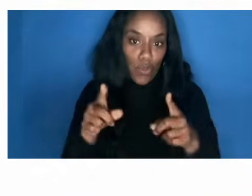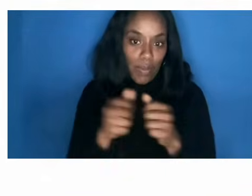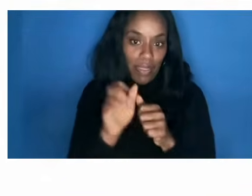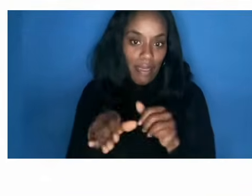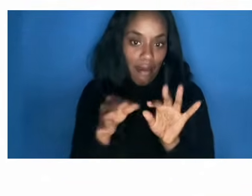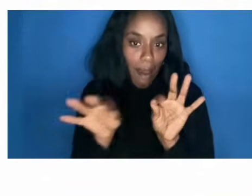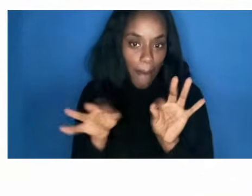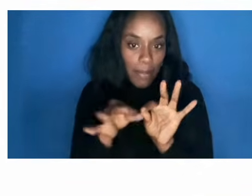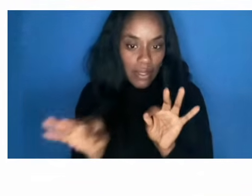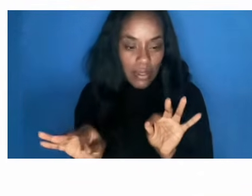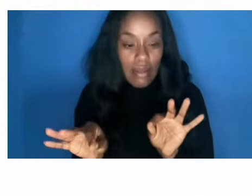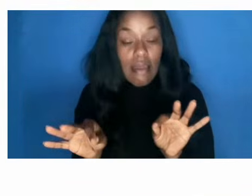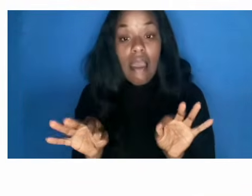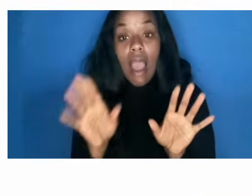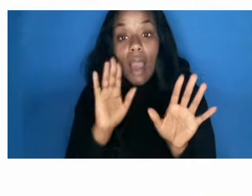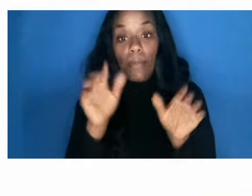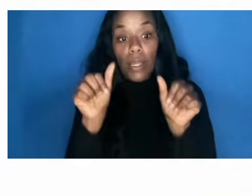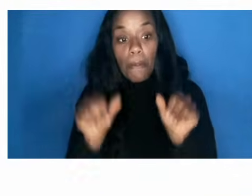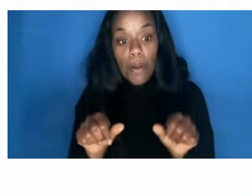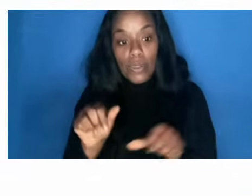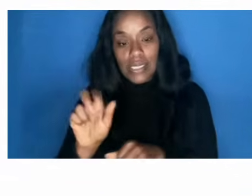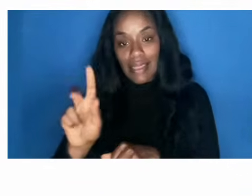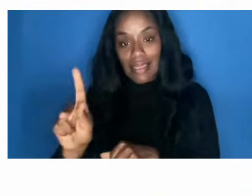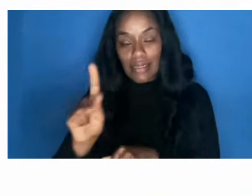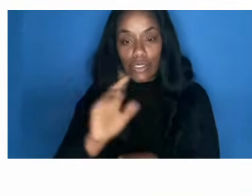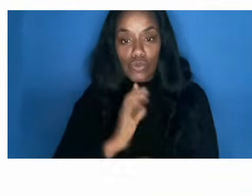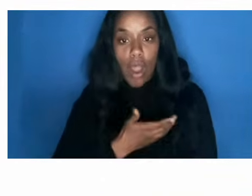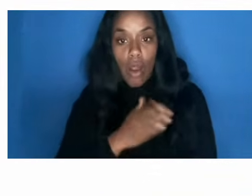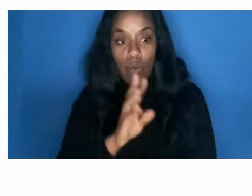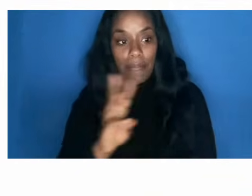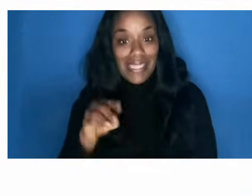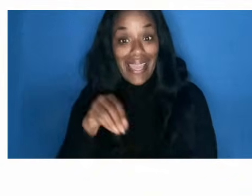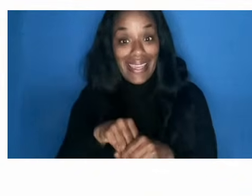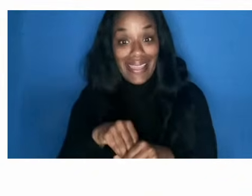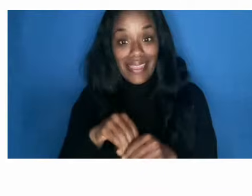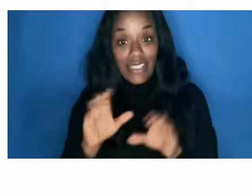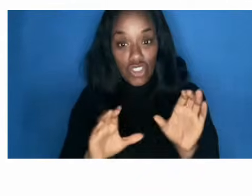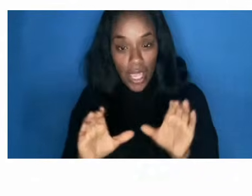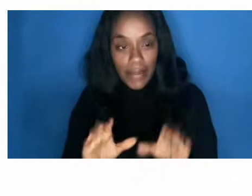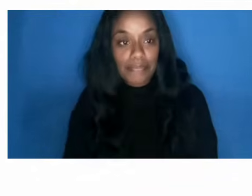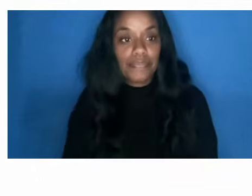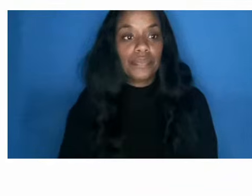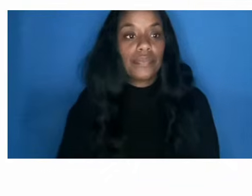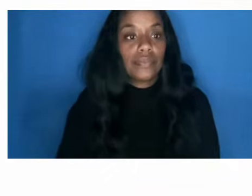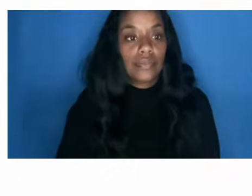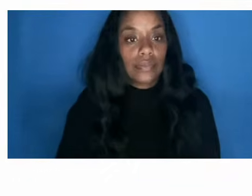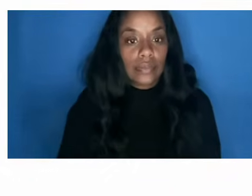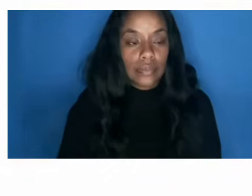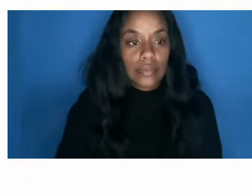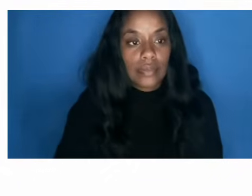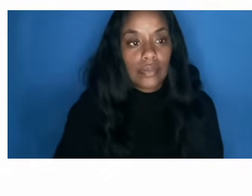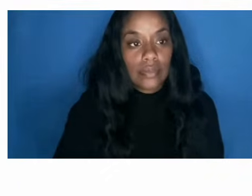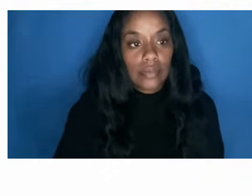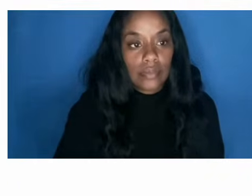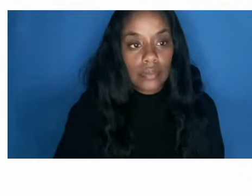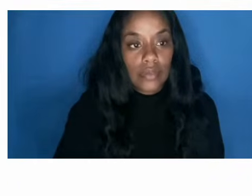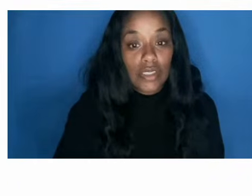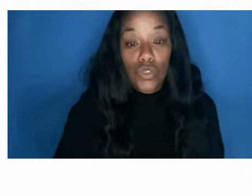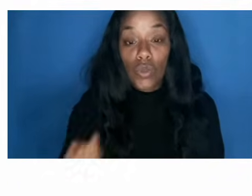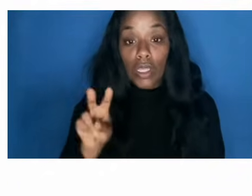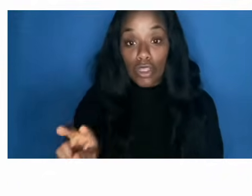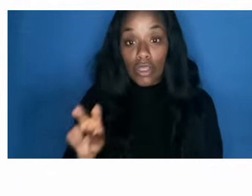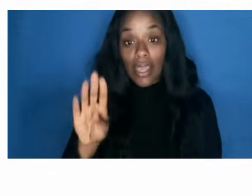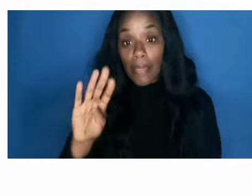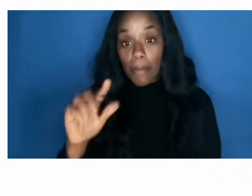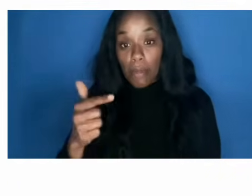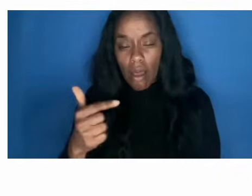go ahead and drop the link to our website in the chat so that you can check that out, and head over to the blog. We